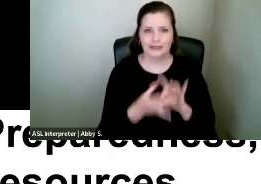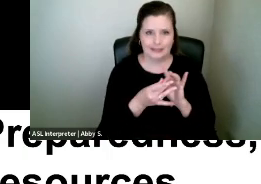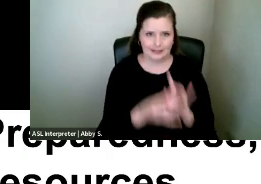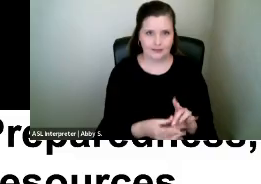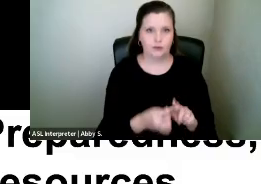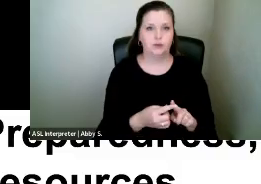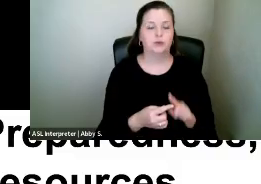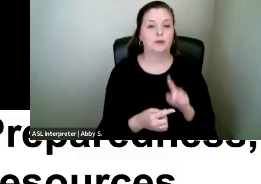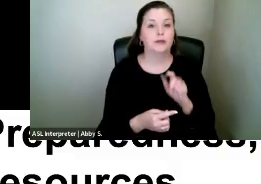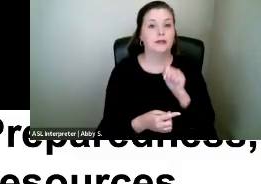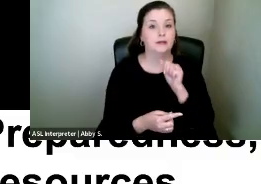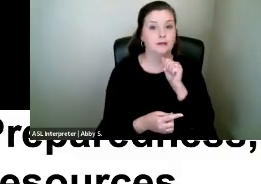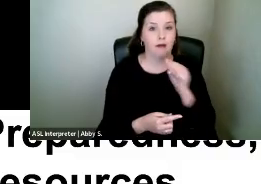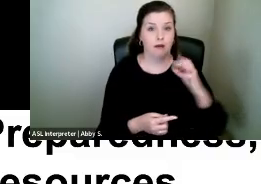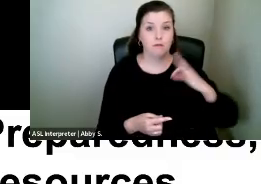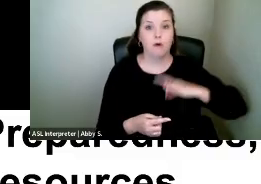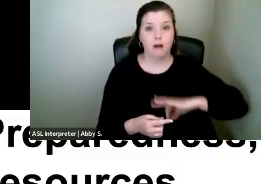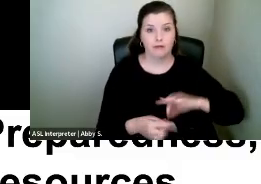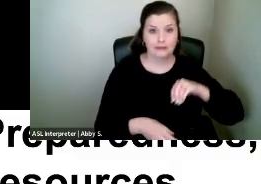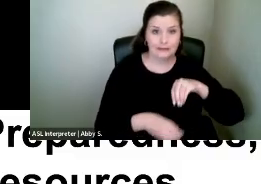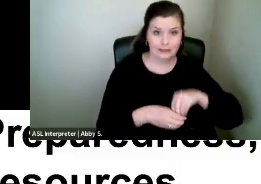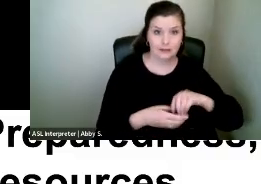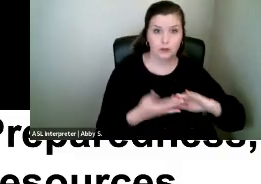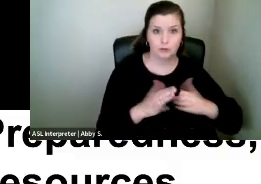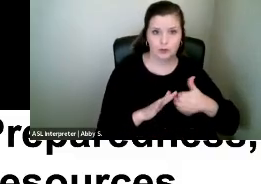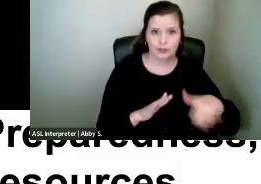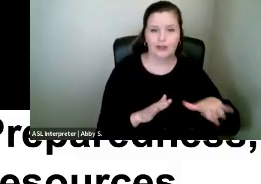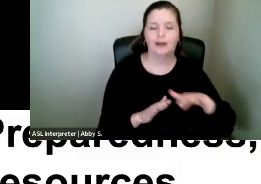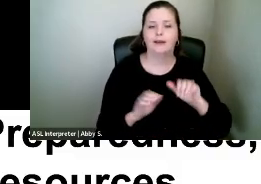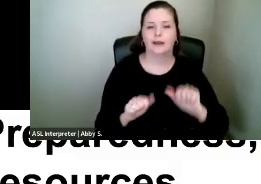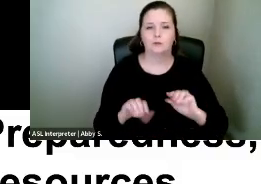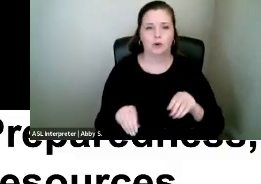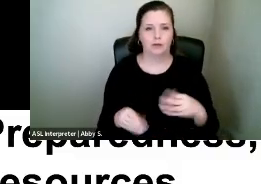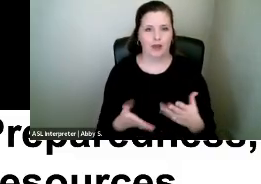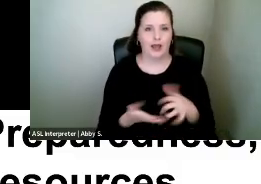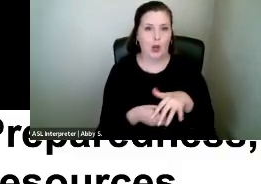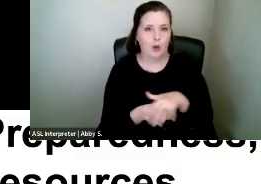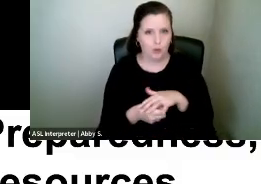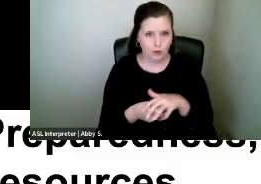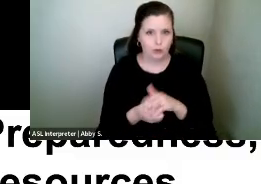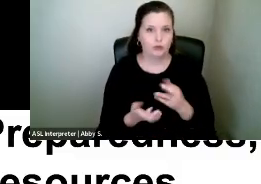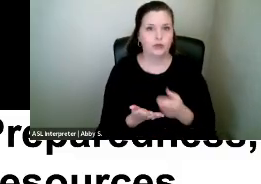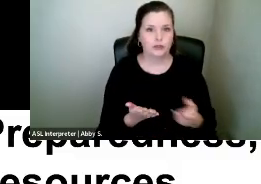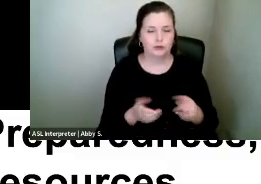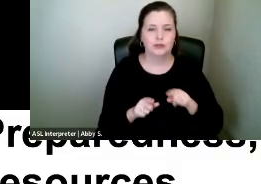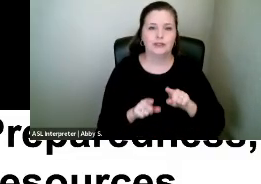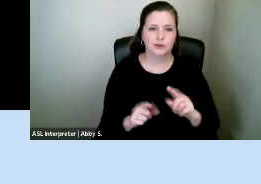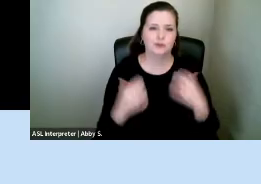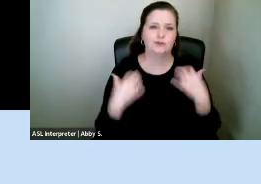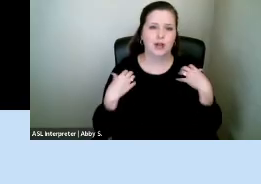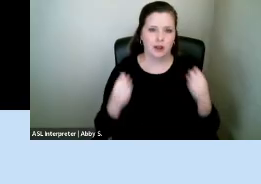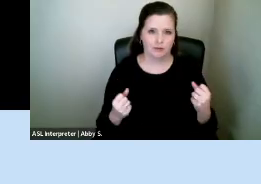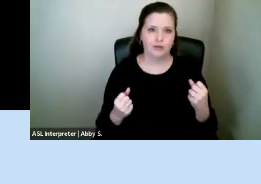in the community, and they can provide those local resources in the recovery process.